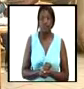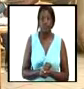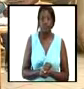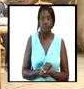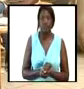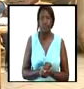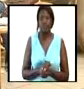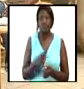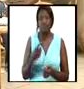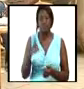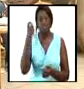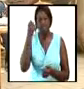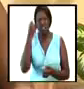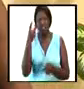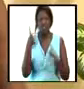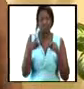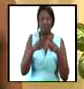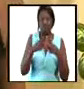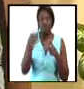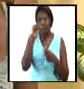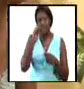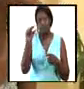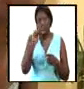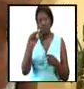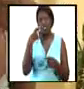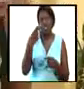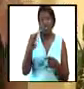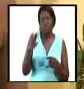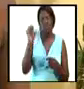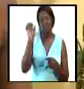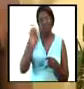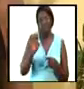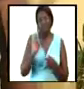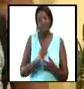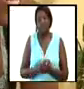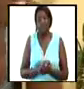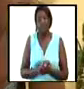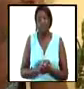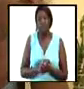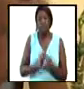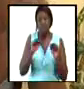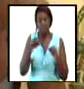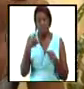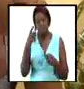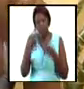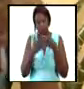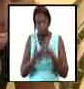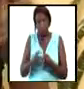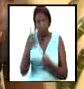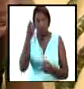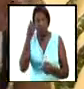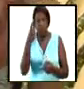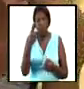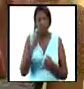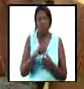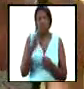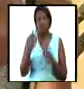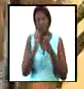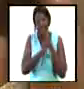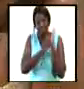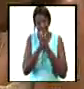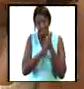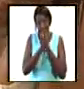Help me understand this freaking work. It's really not that, Liz. Once you actually try to understand it, you'll find it quite